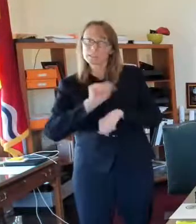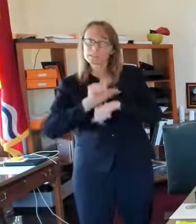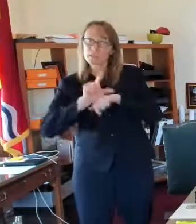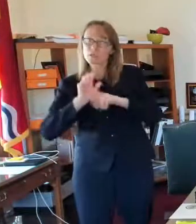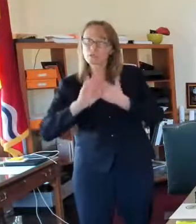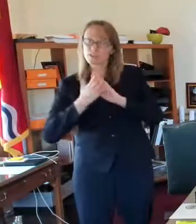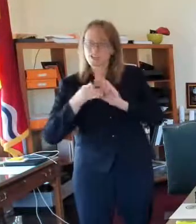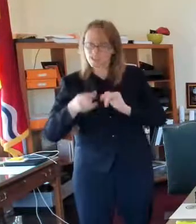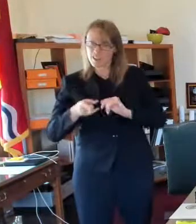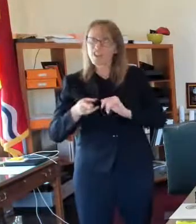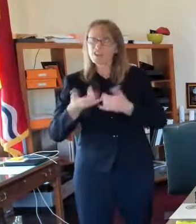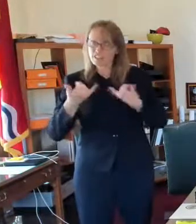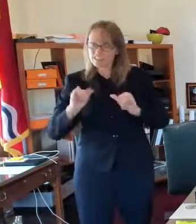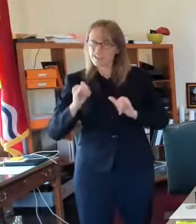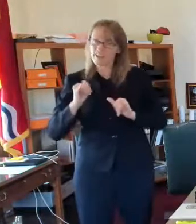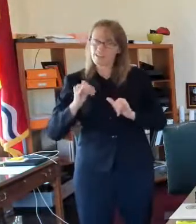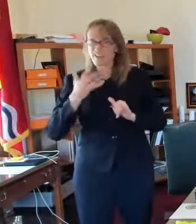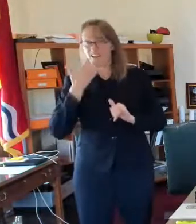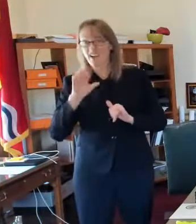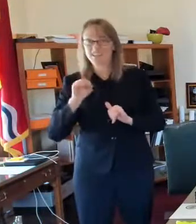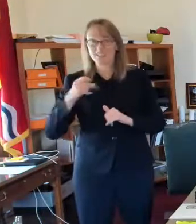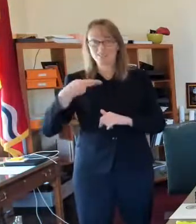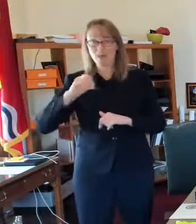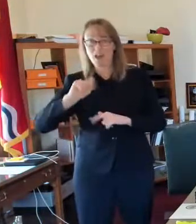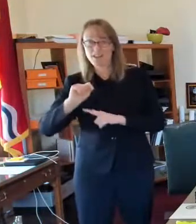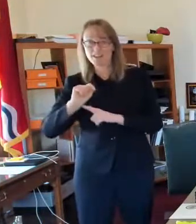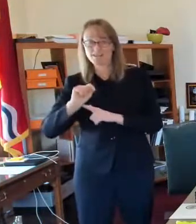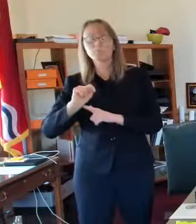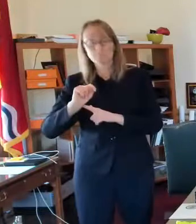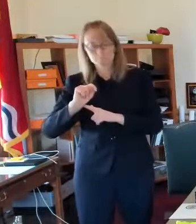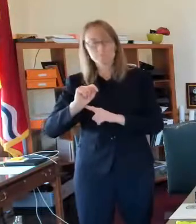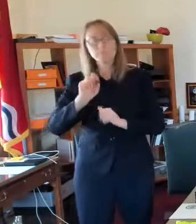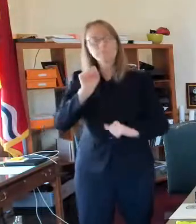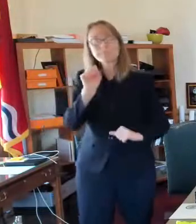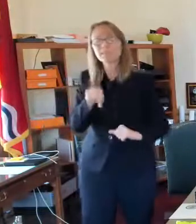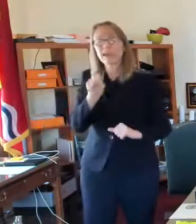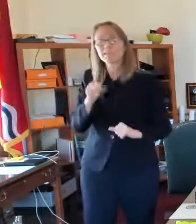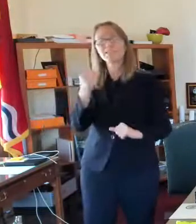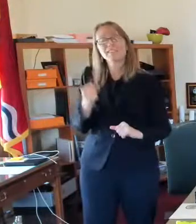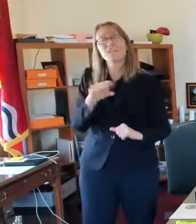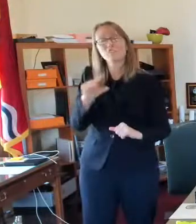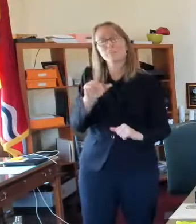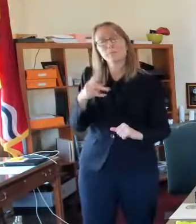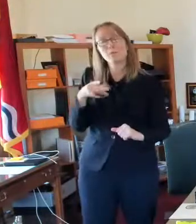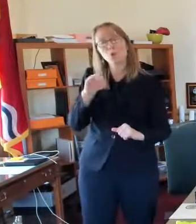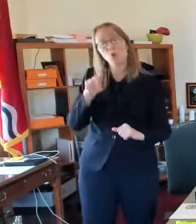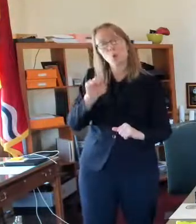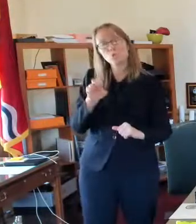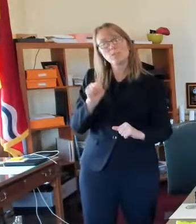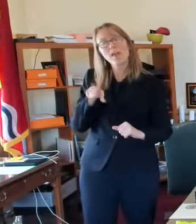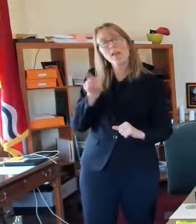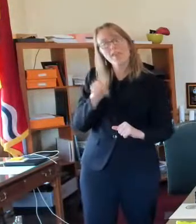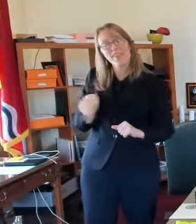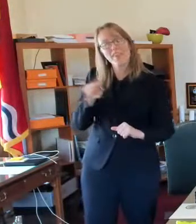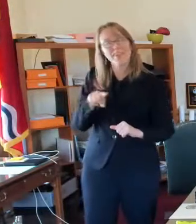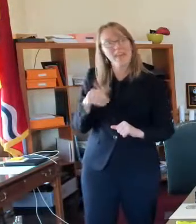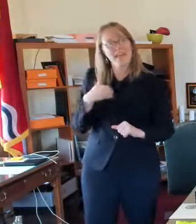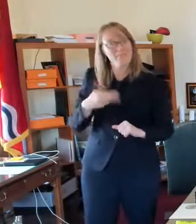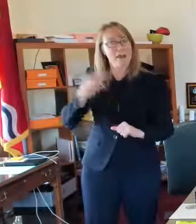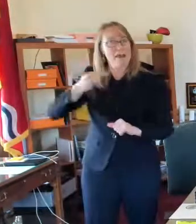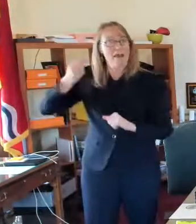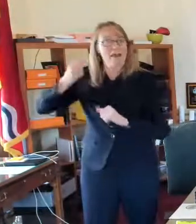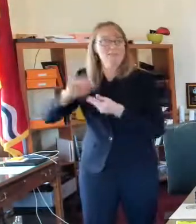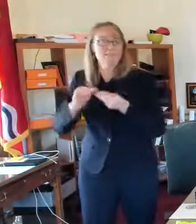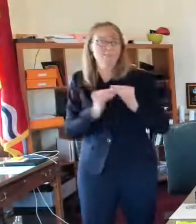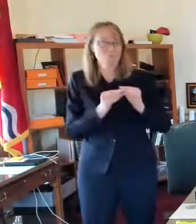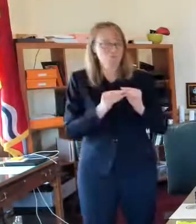have more cases per zip code than anywhere else. Now, I will tell you, and if you're really interested in the data here, look at